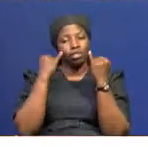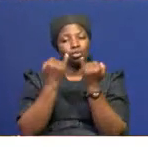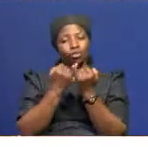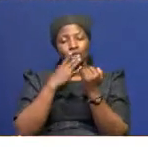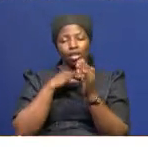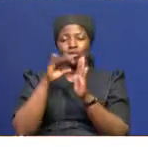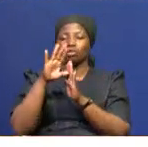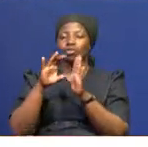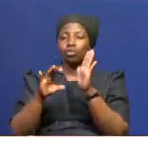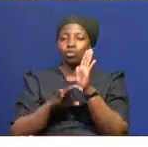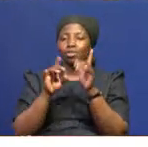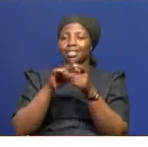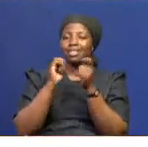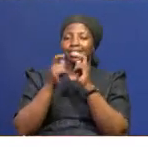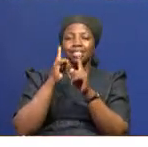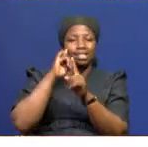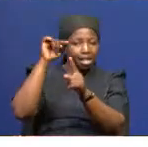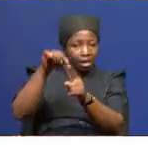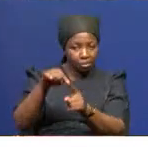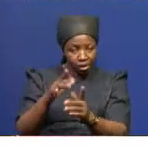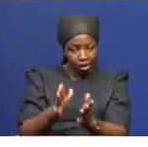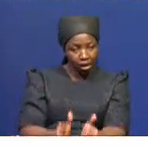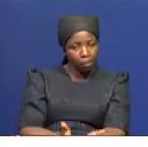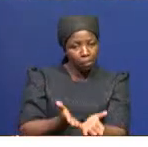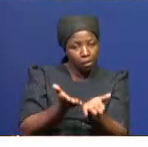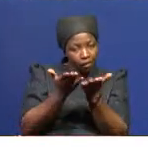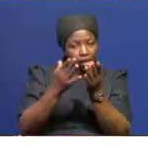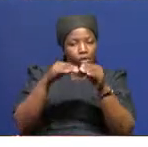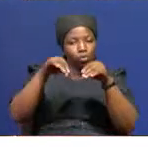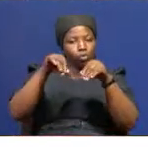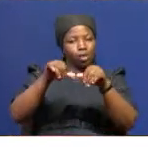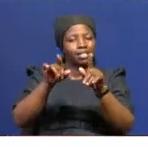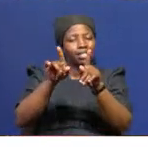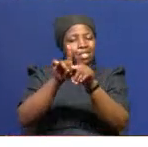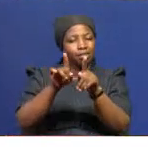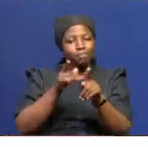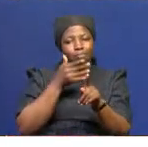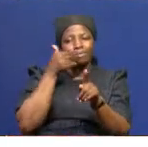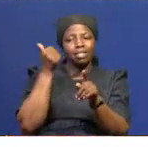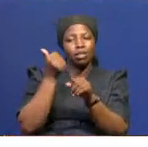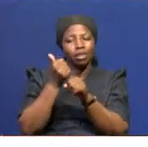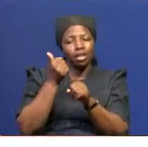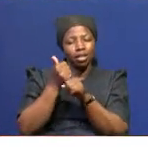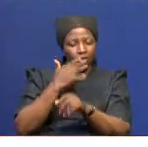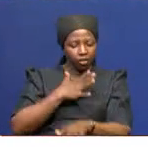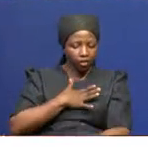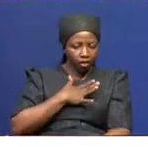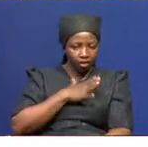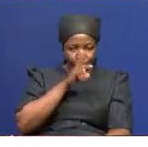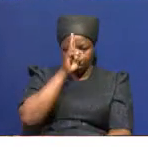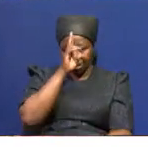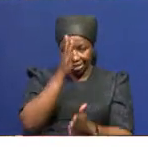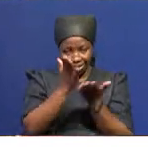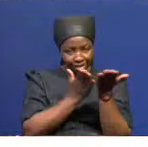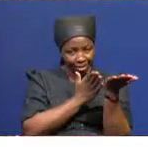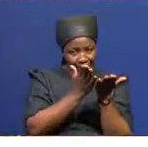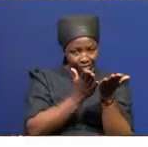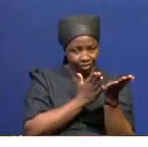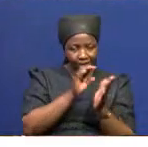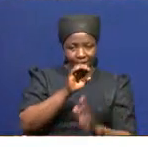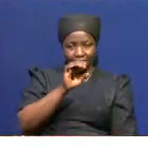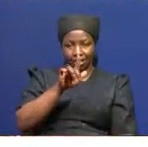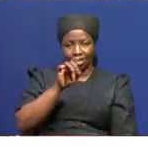constitutional reforms aimed at enhancing the quality and the effectiveness of our police service. The Kriegler